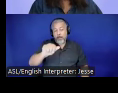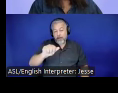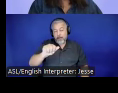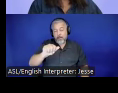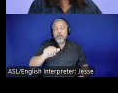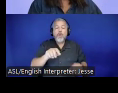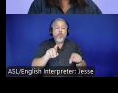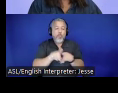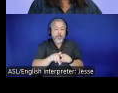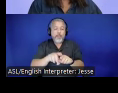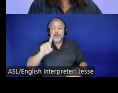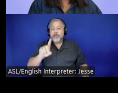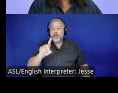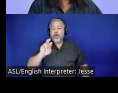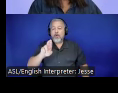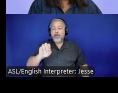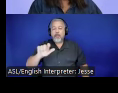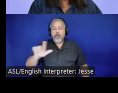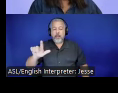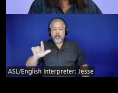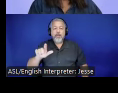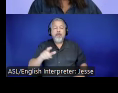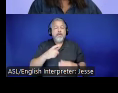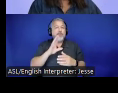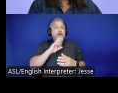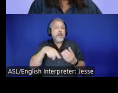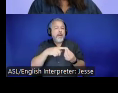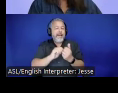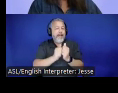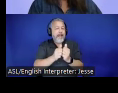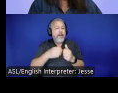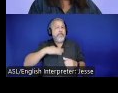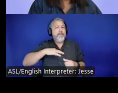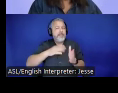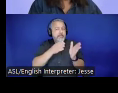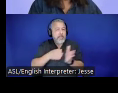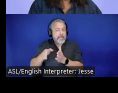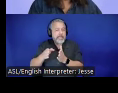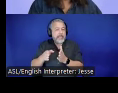DREL, on how benefits planning can support work goals.